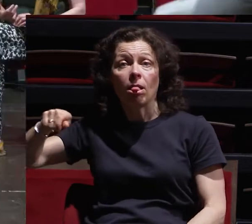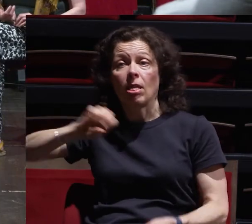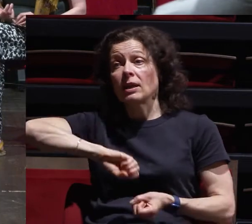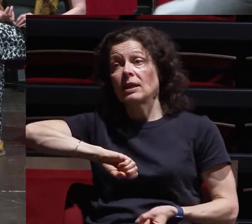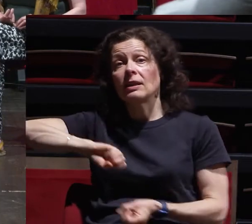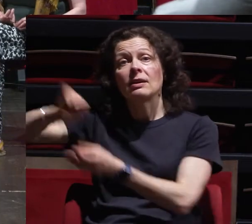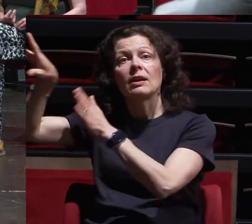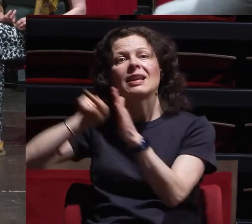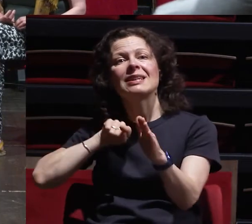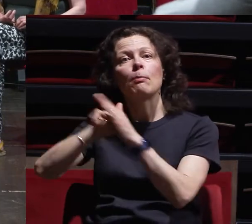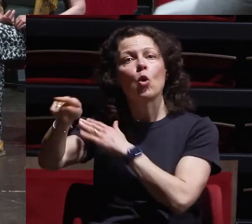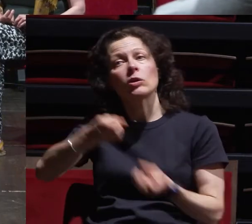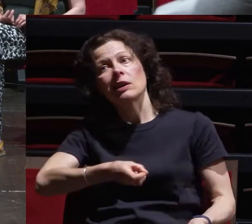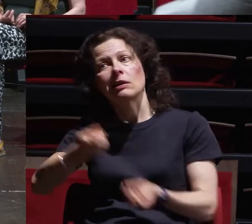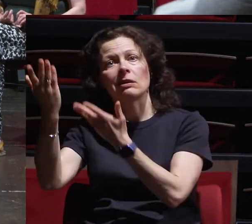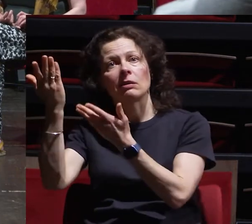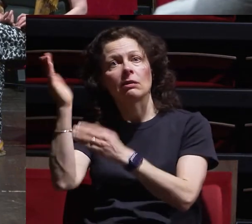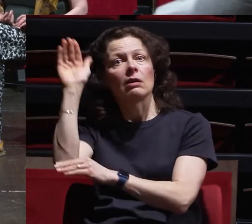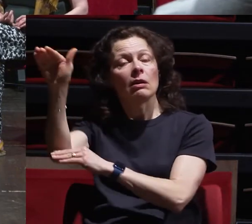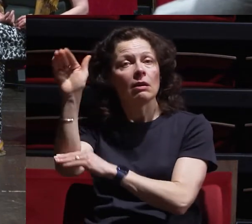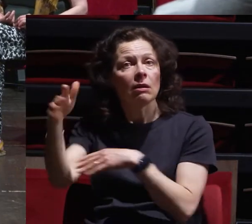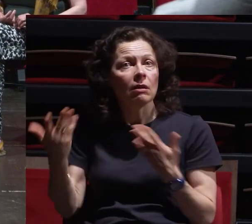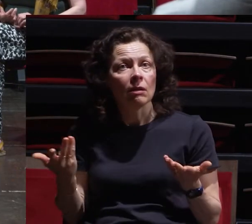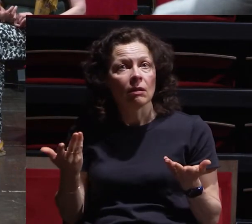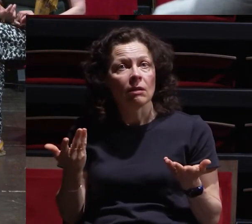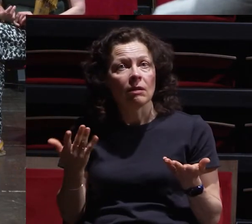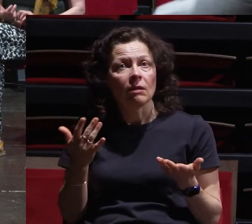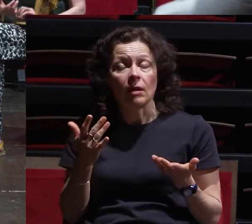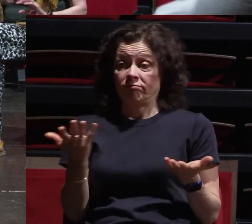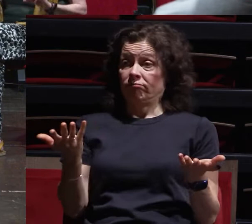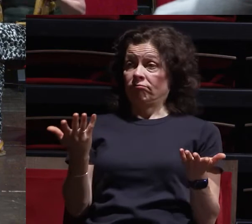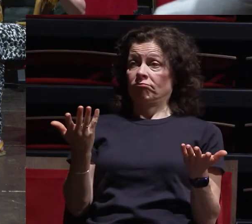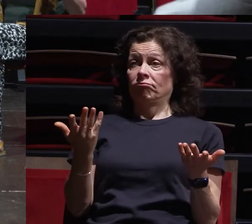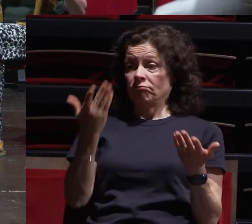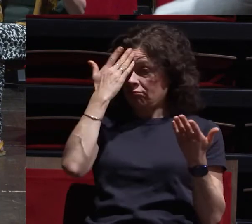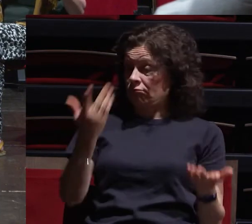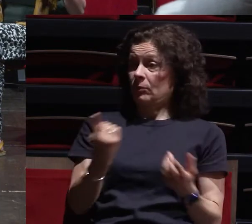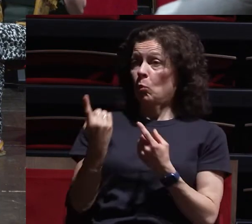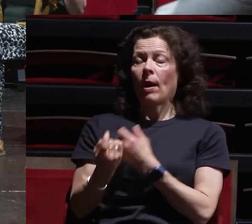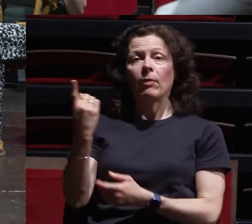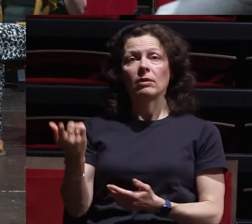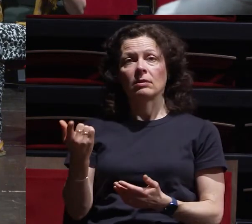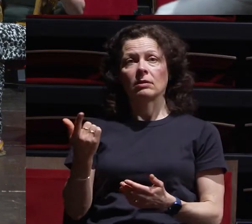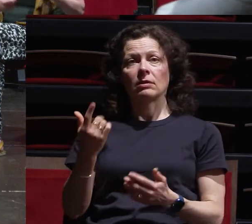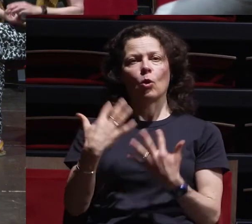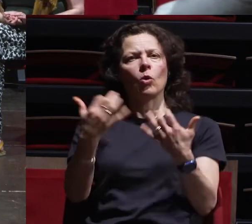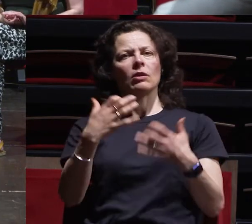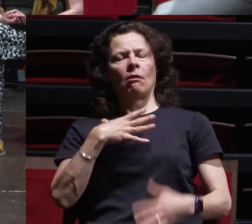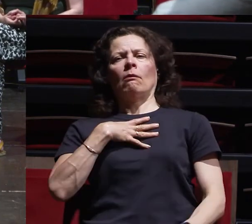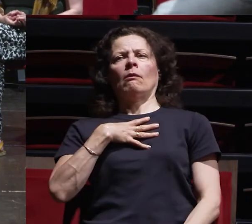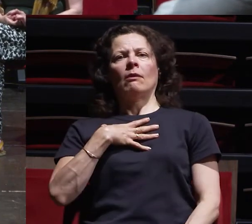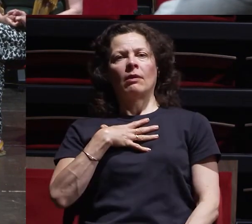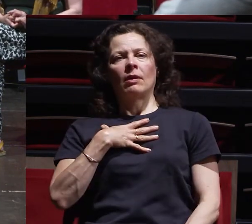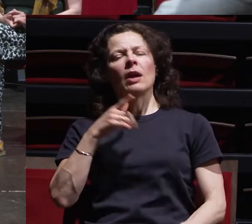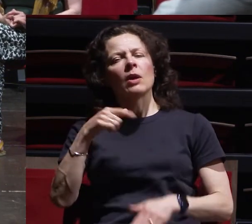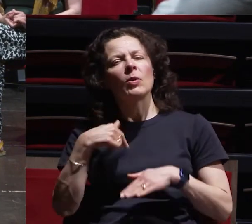it. There are people who are deported, and we don't find out what happens to them. And so with that play, I